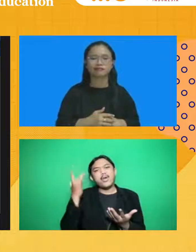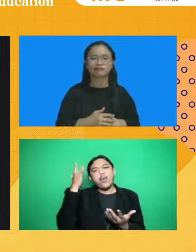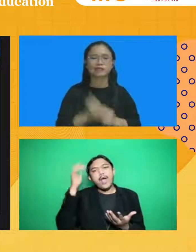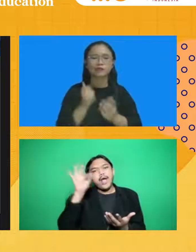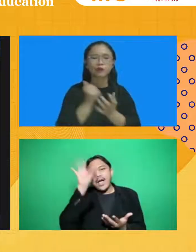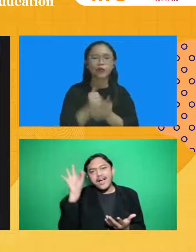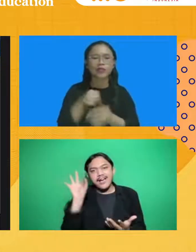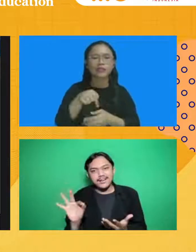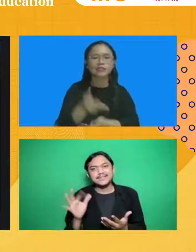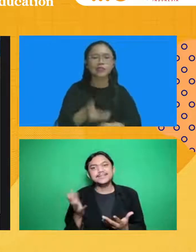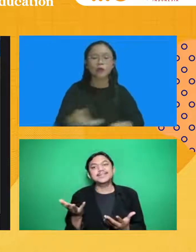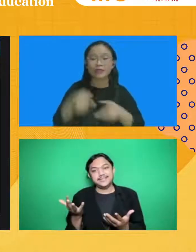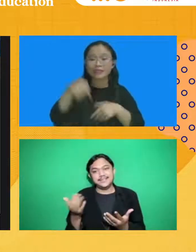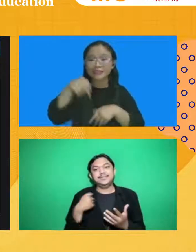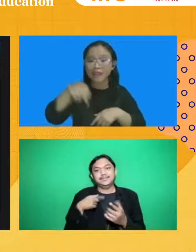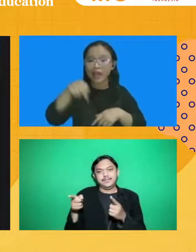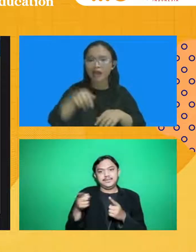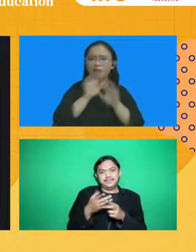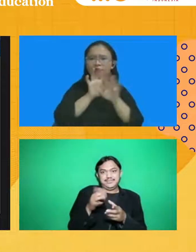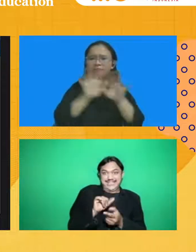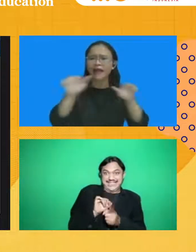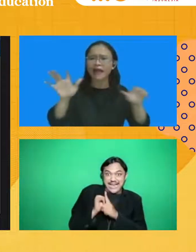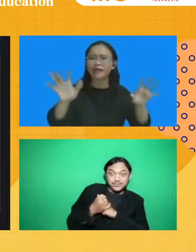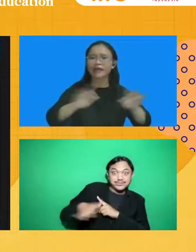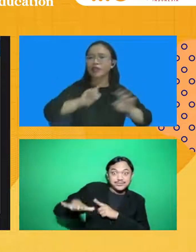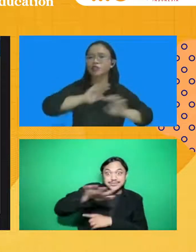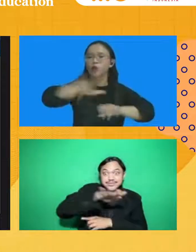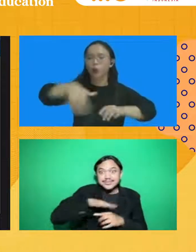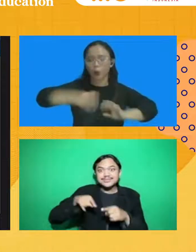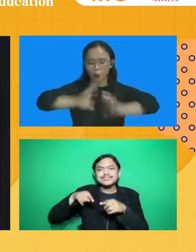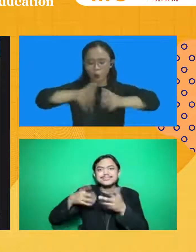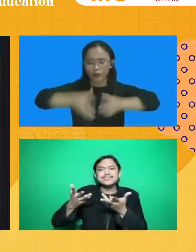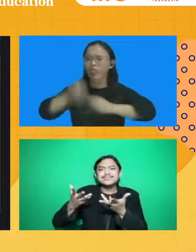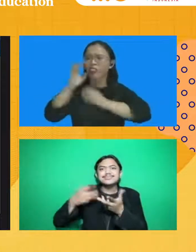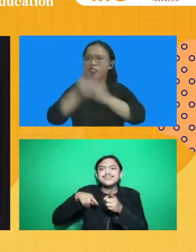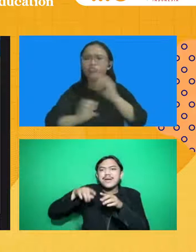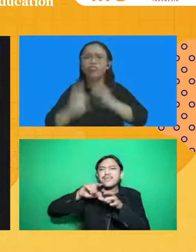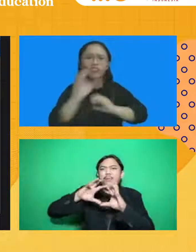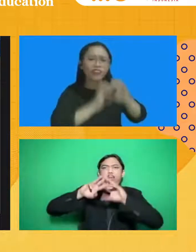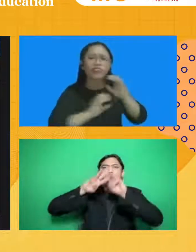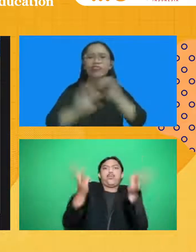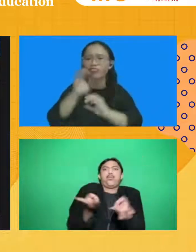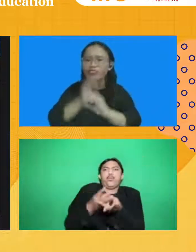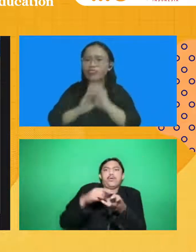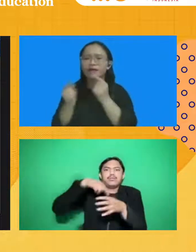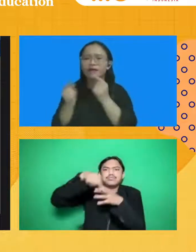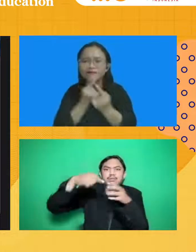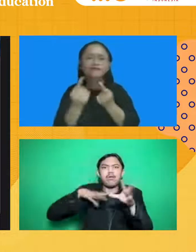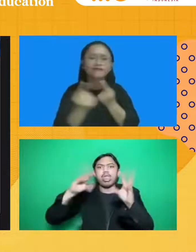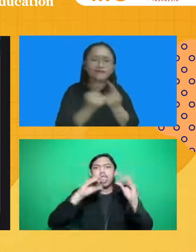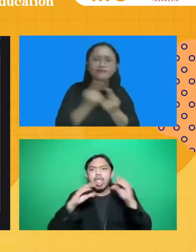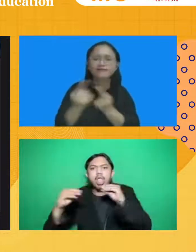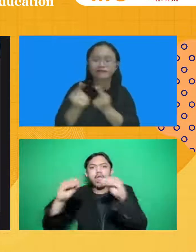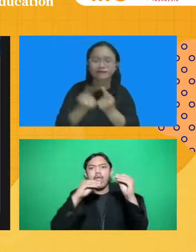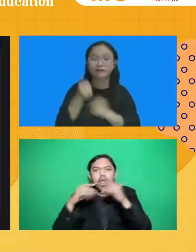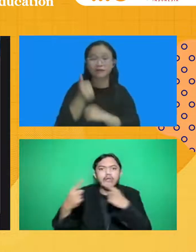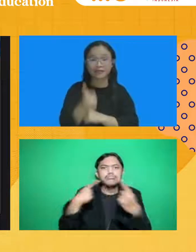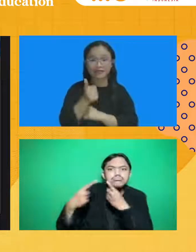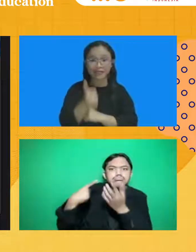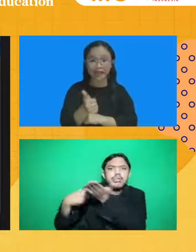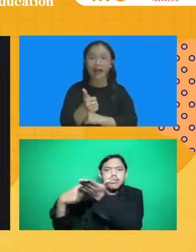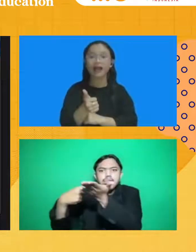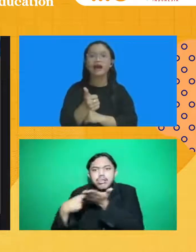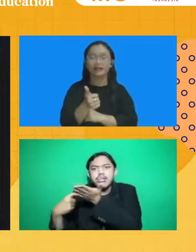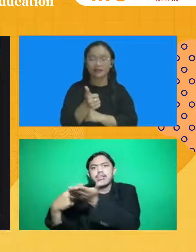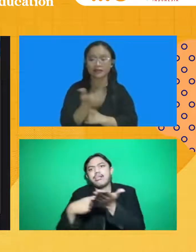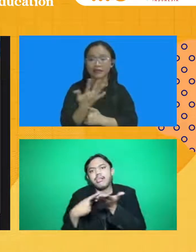everyone, we then talked about how we can share those things to other people. Overall, we talked